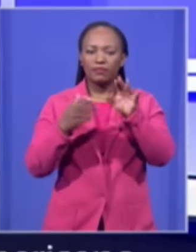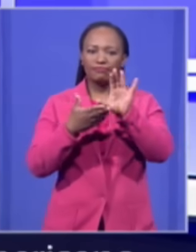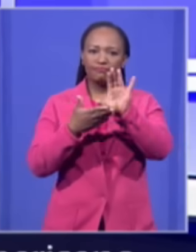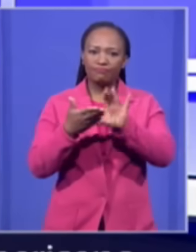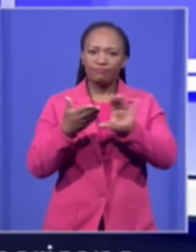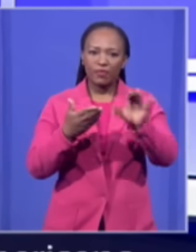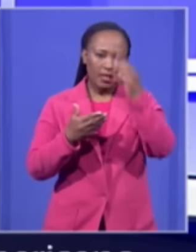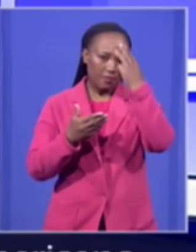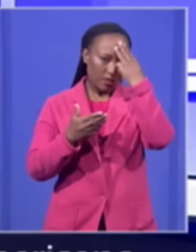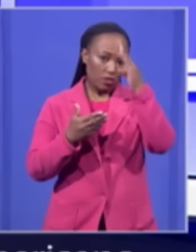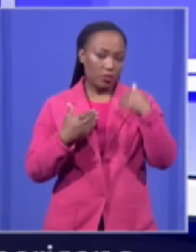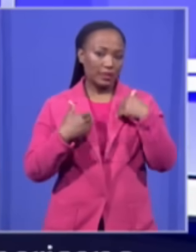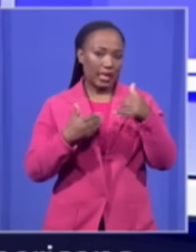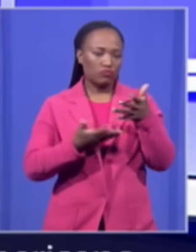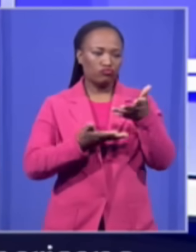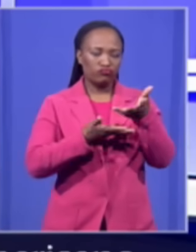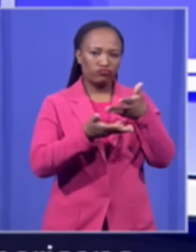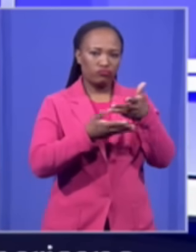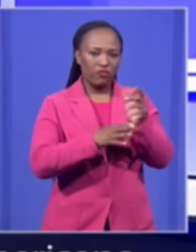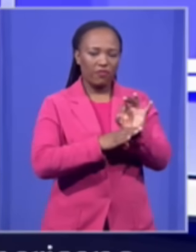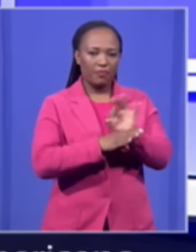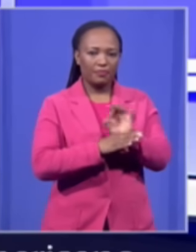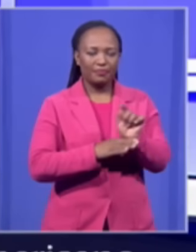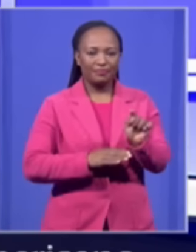Pretoria go simolola ditherisano tseno.